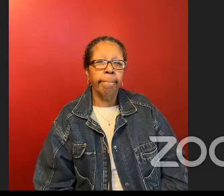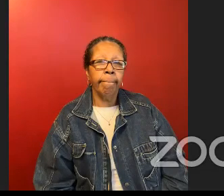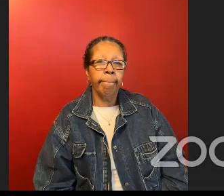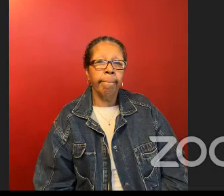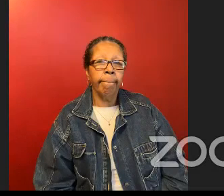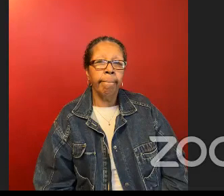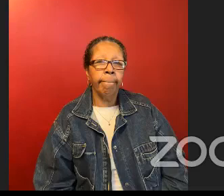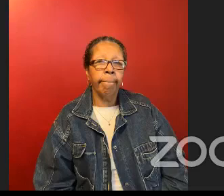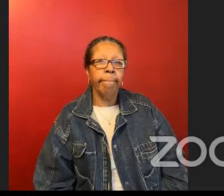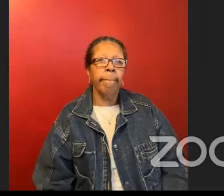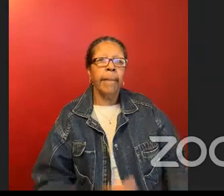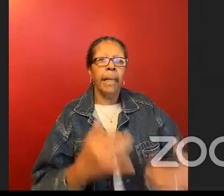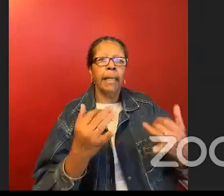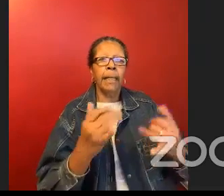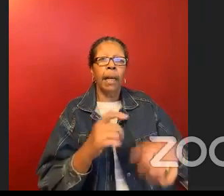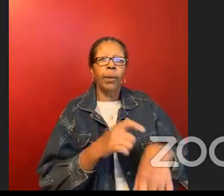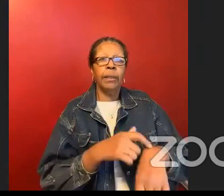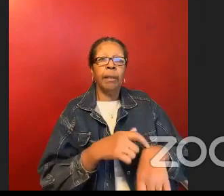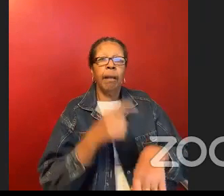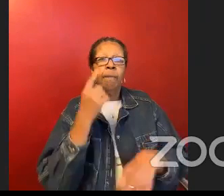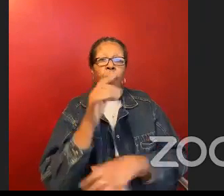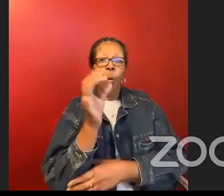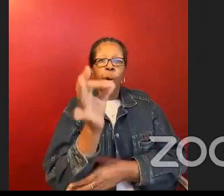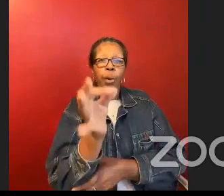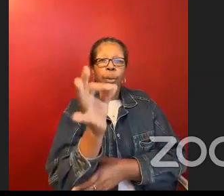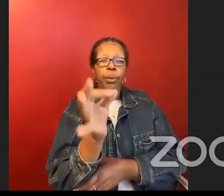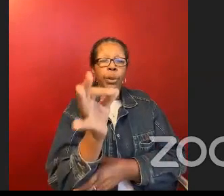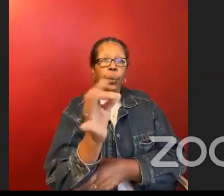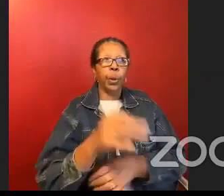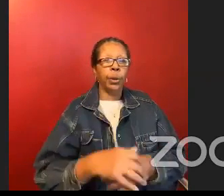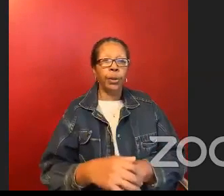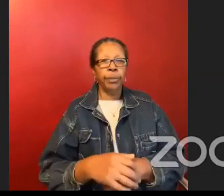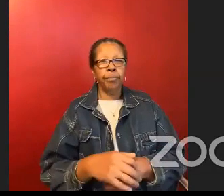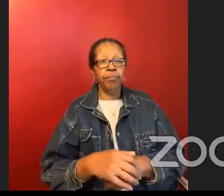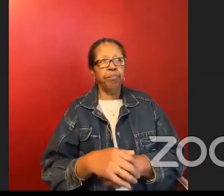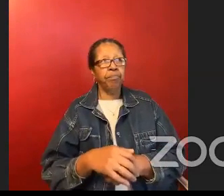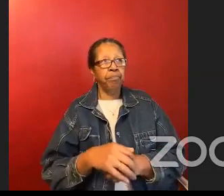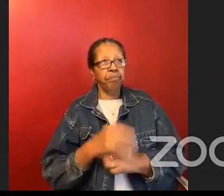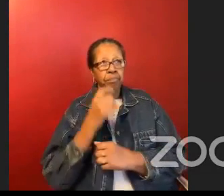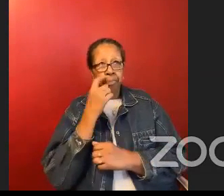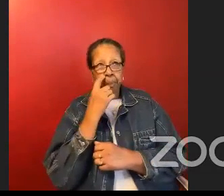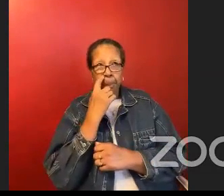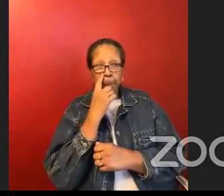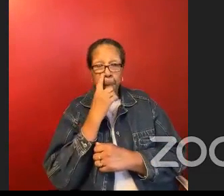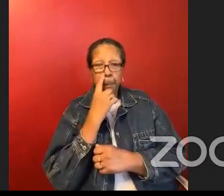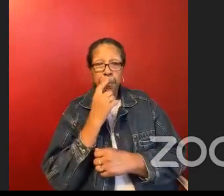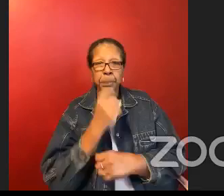It is now time for the message, solidifying our faith.